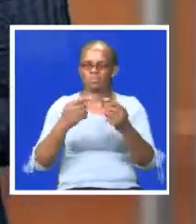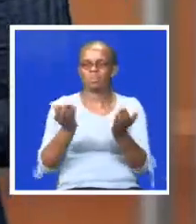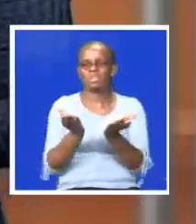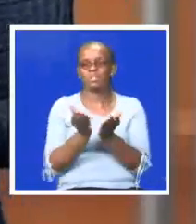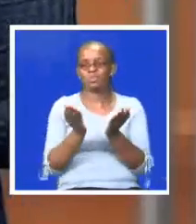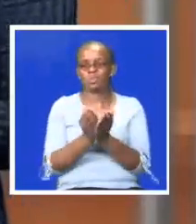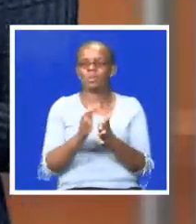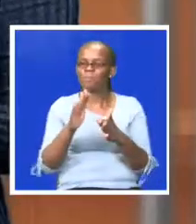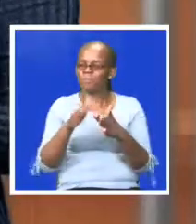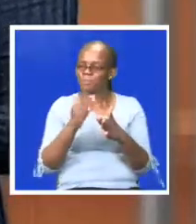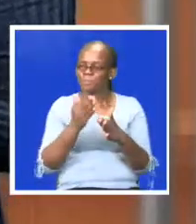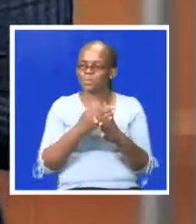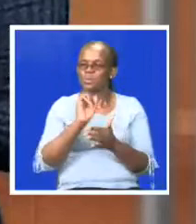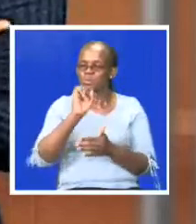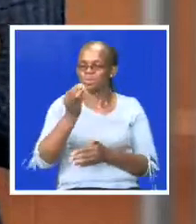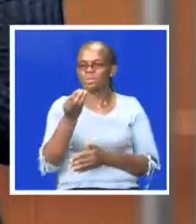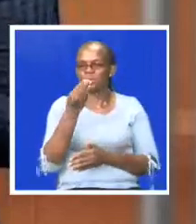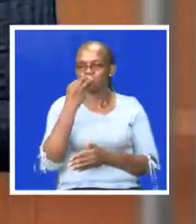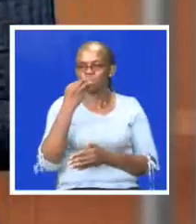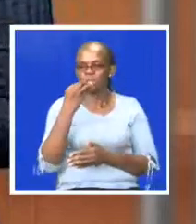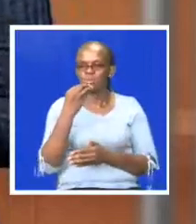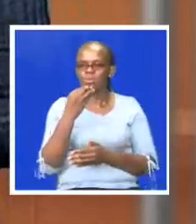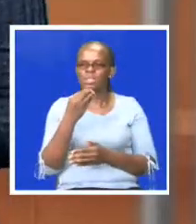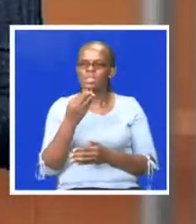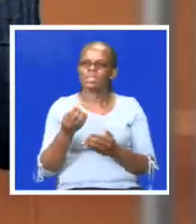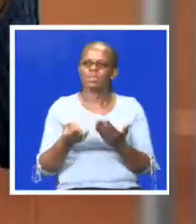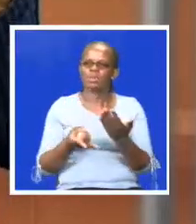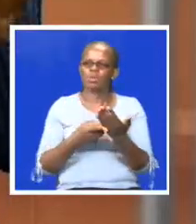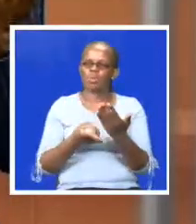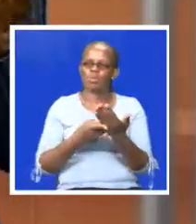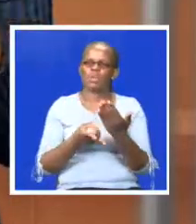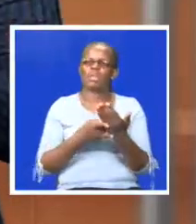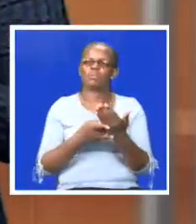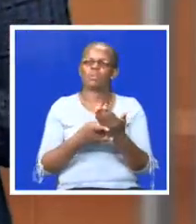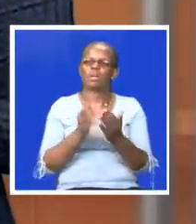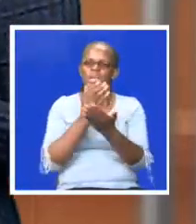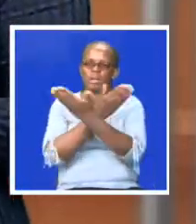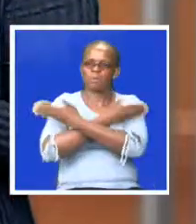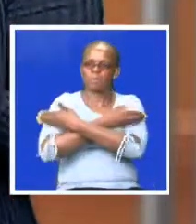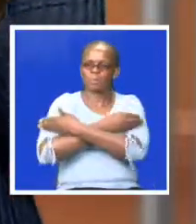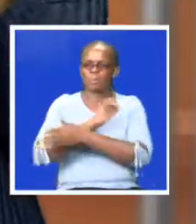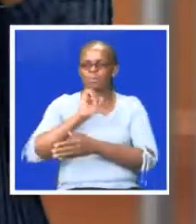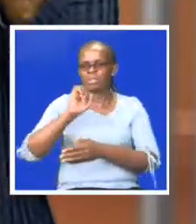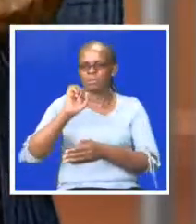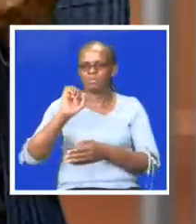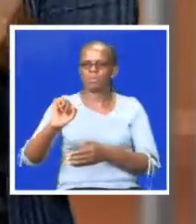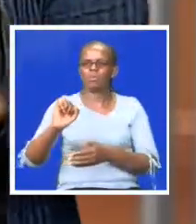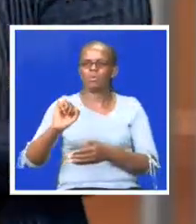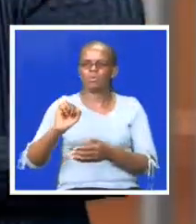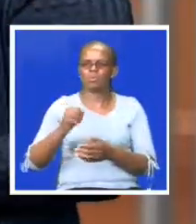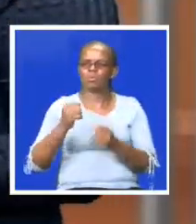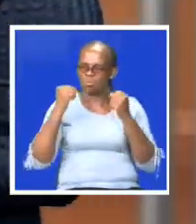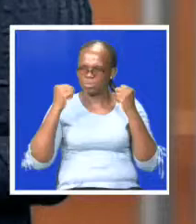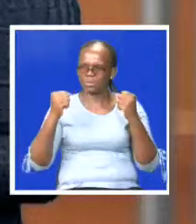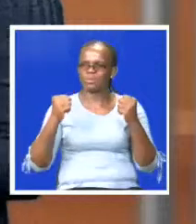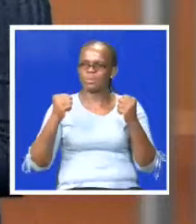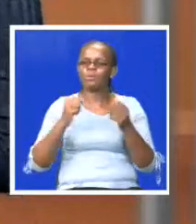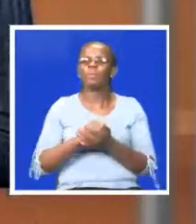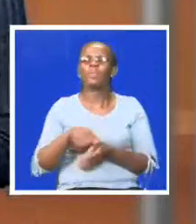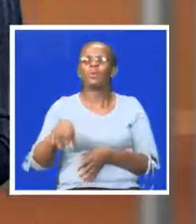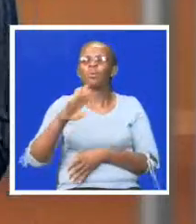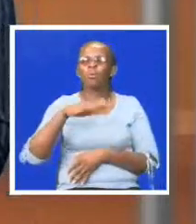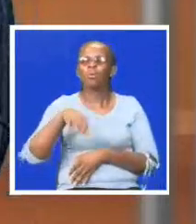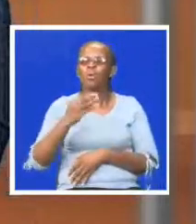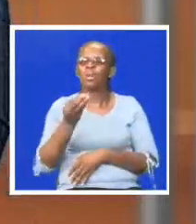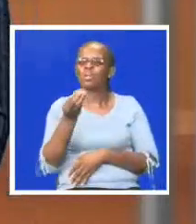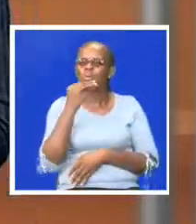your body to grow, and it makes your bones to be strong, your teeth to be strong. That food, we say it